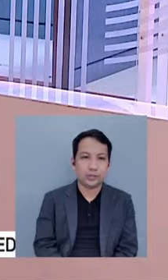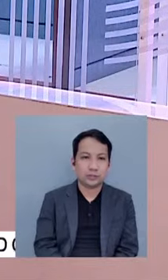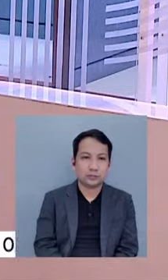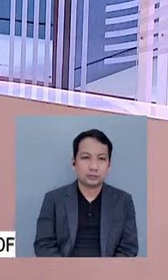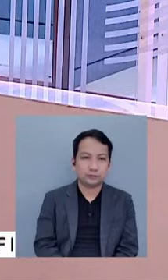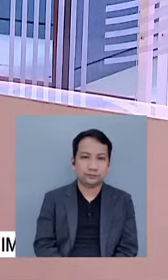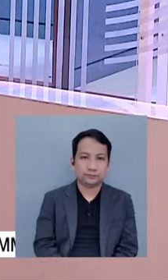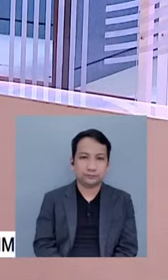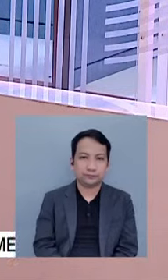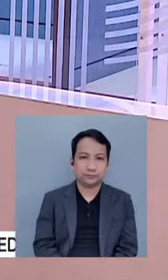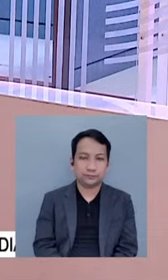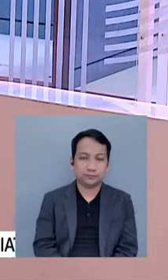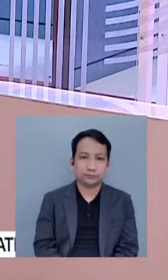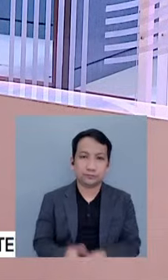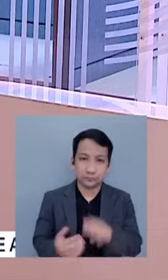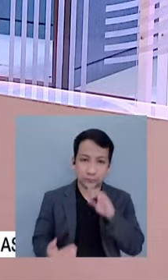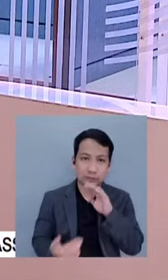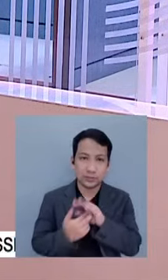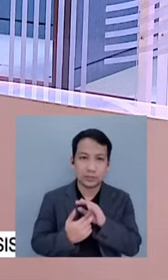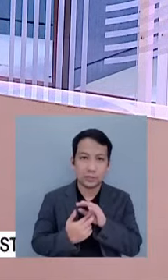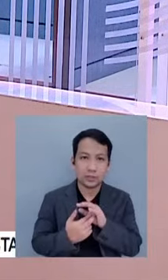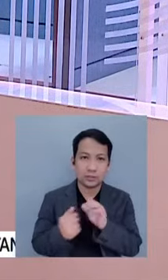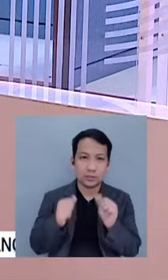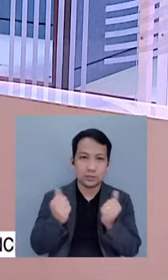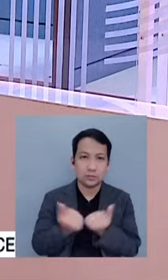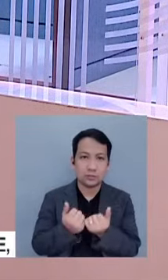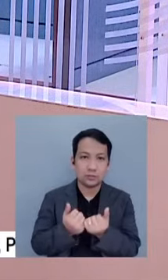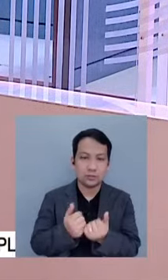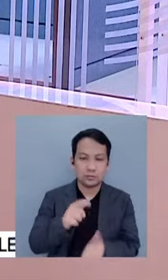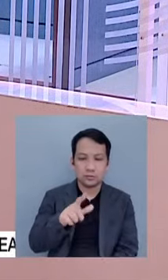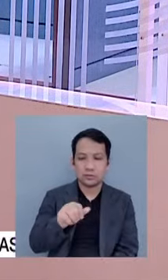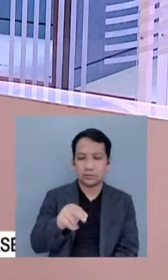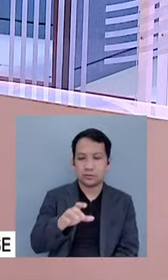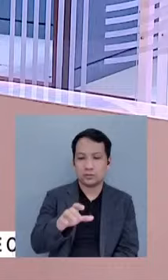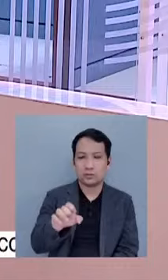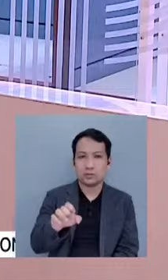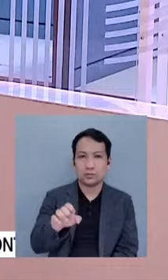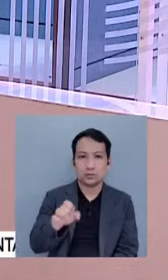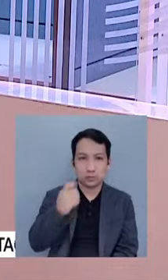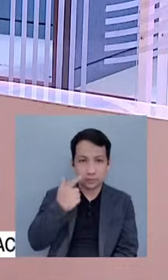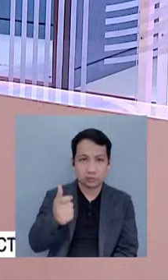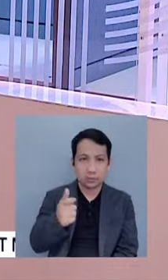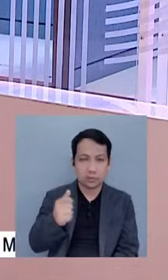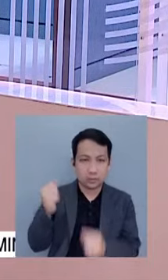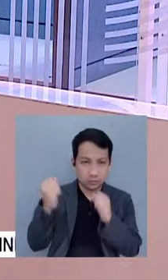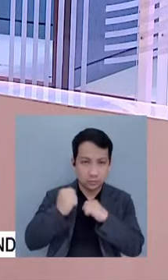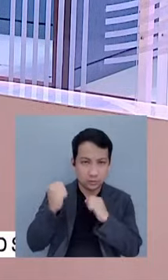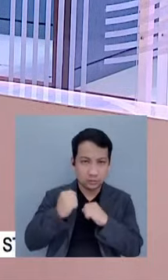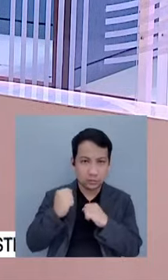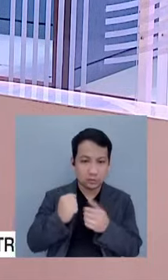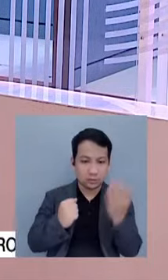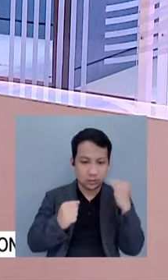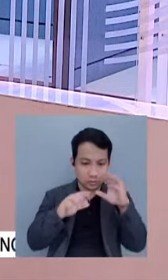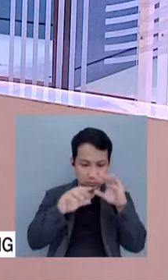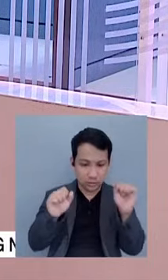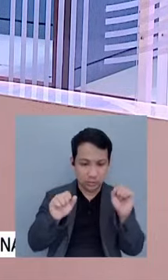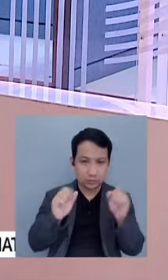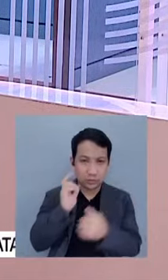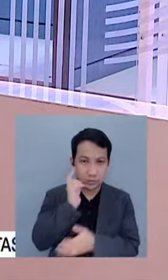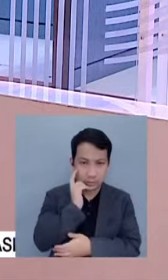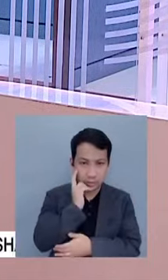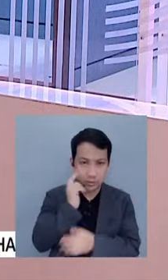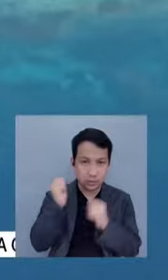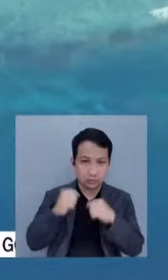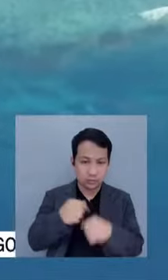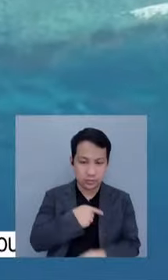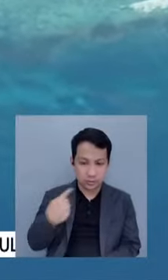A retired Supreme Court Associate Justice slams the supposed gentleman's agreement between former President Rodrigo Duterte and Chinese